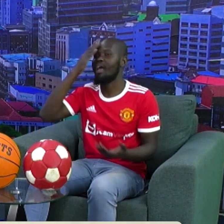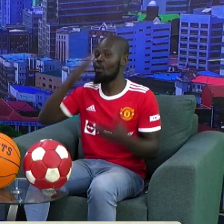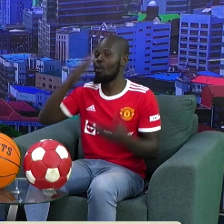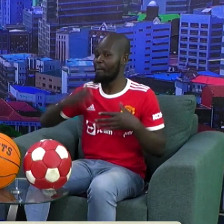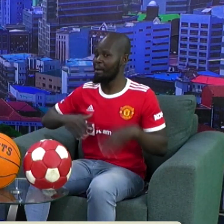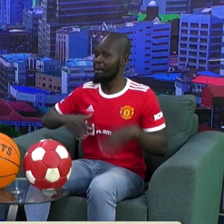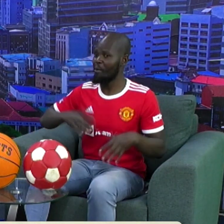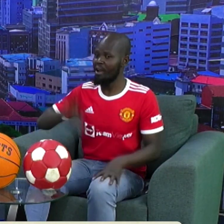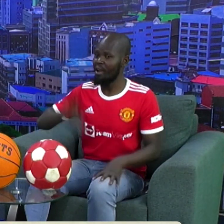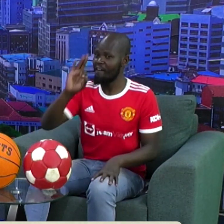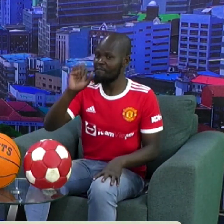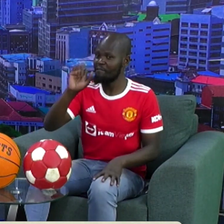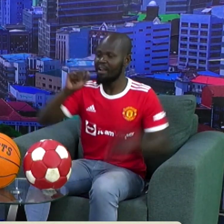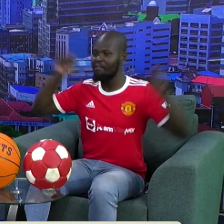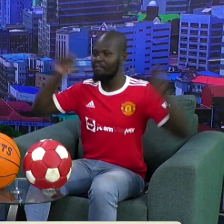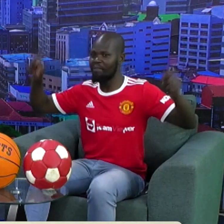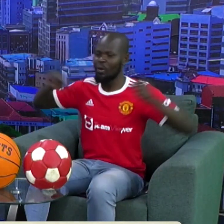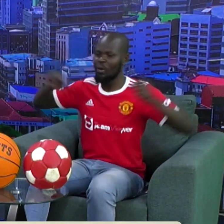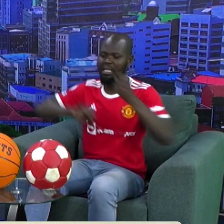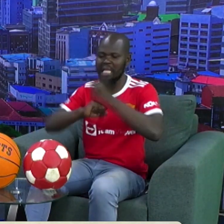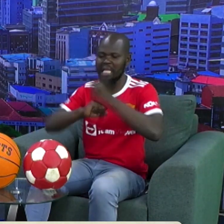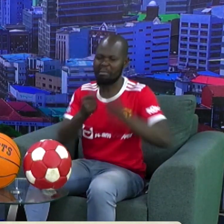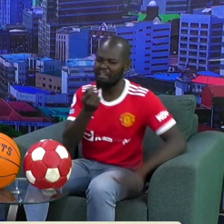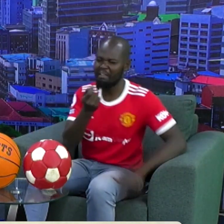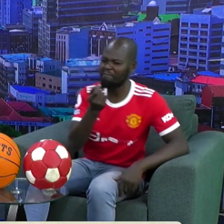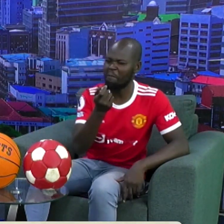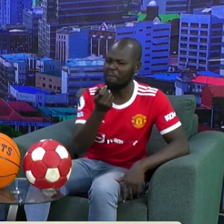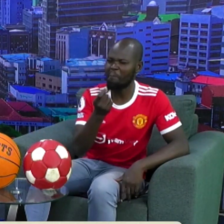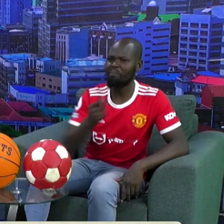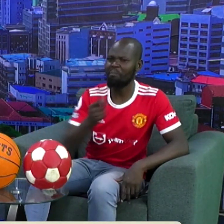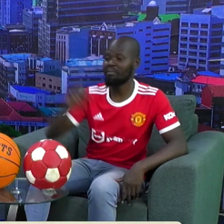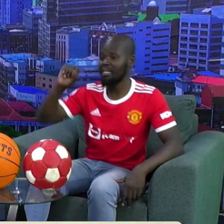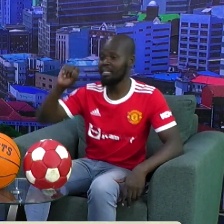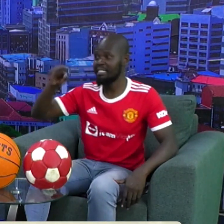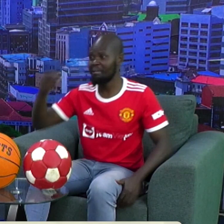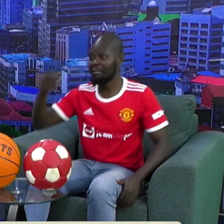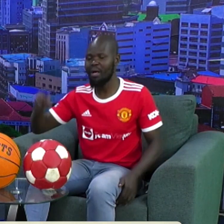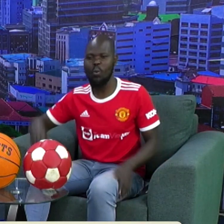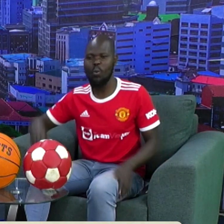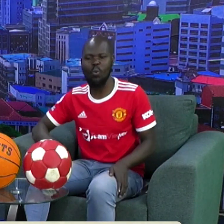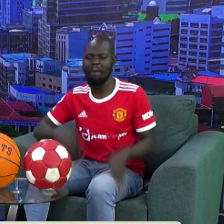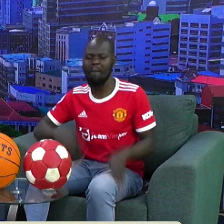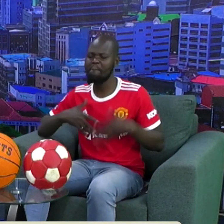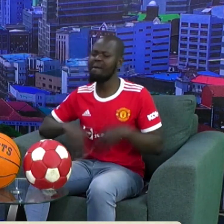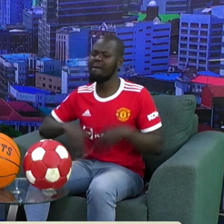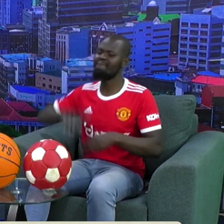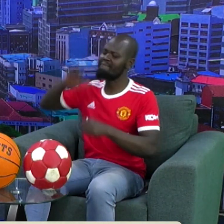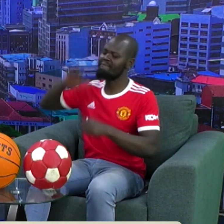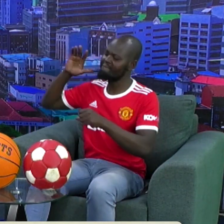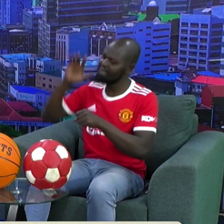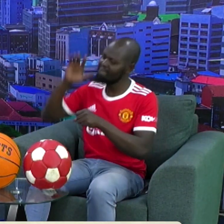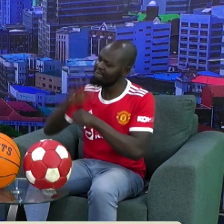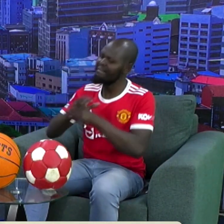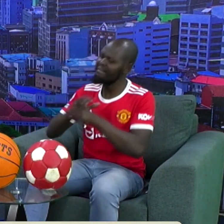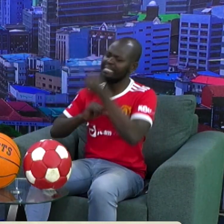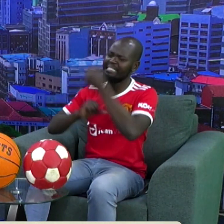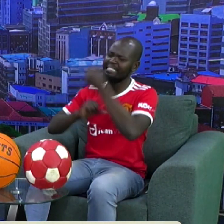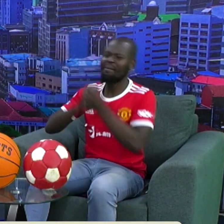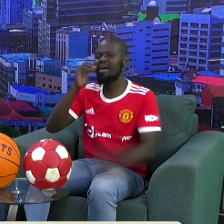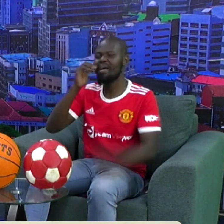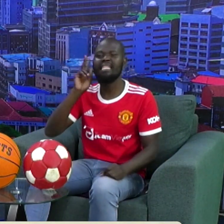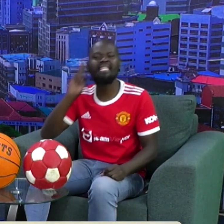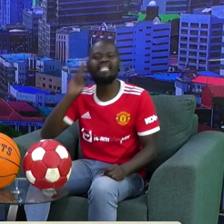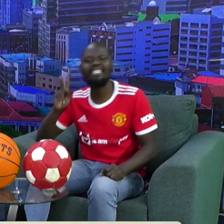Moranga is really dreaming to get this cup. Shabana, on the other hand,